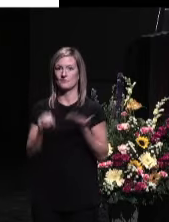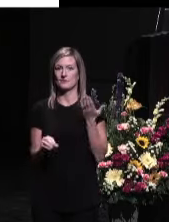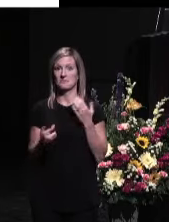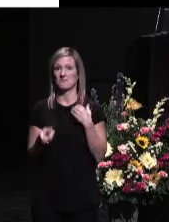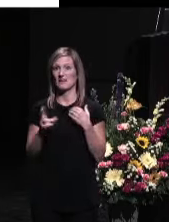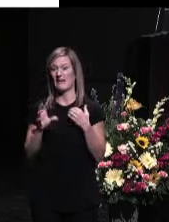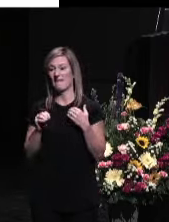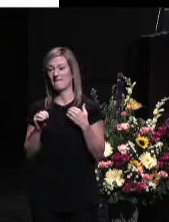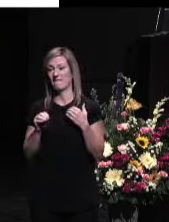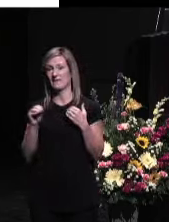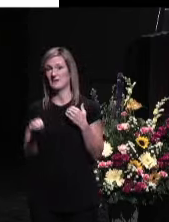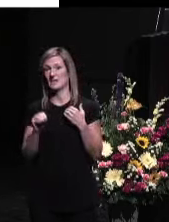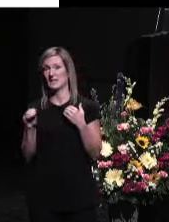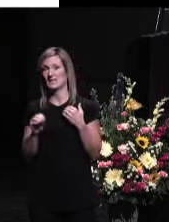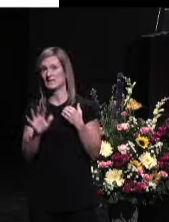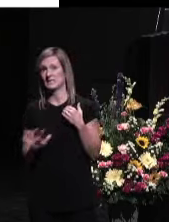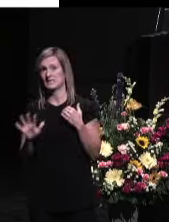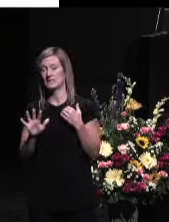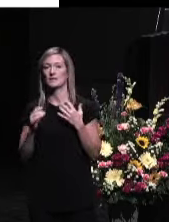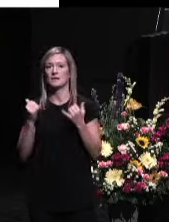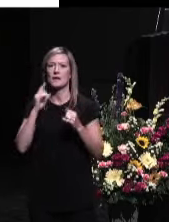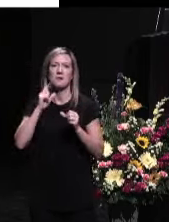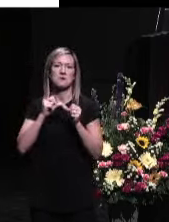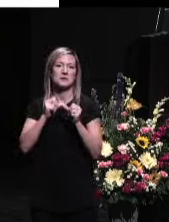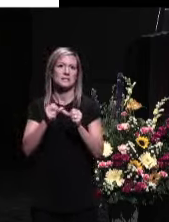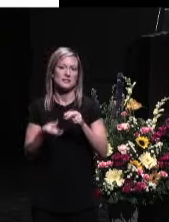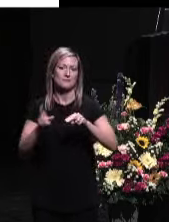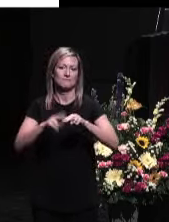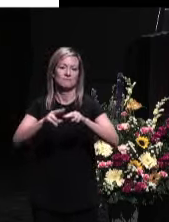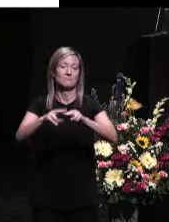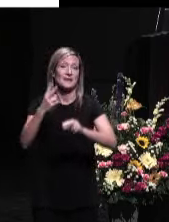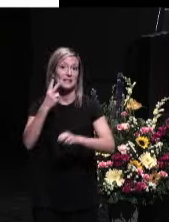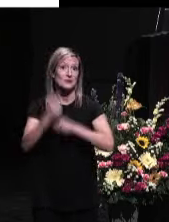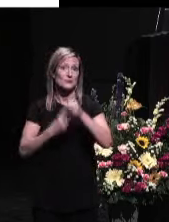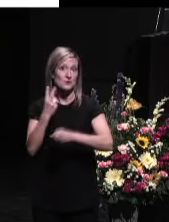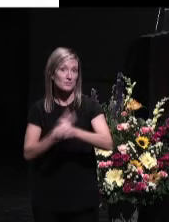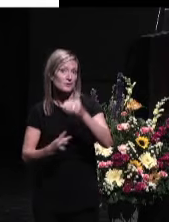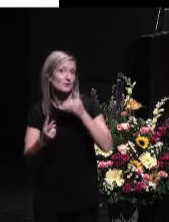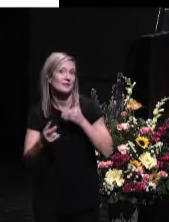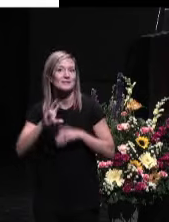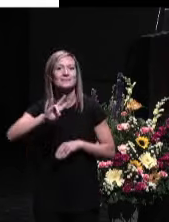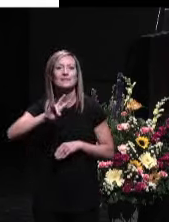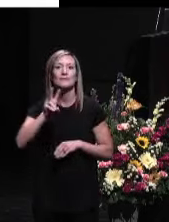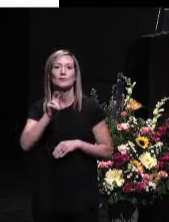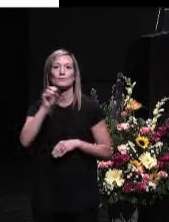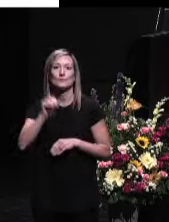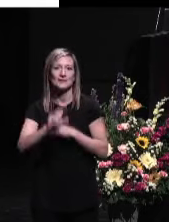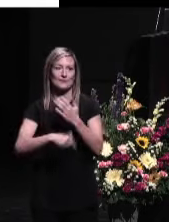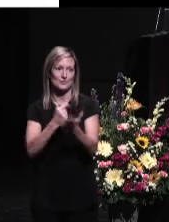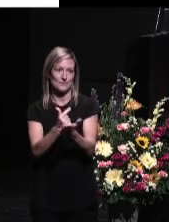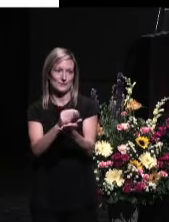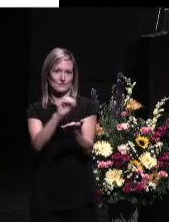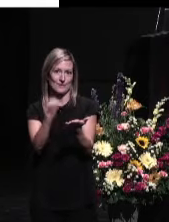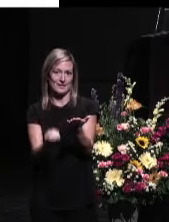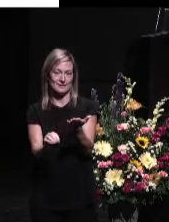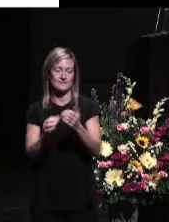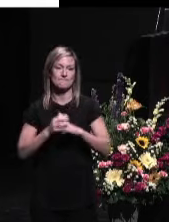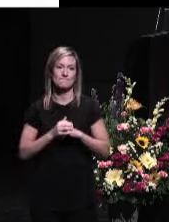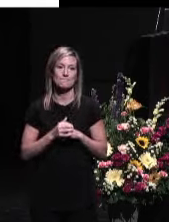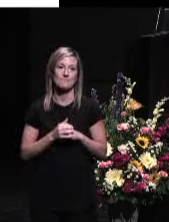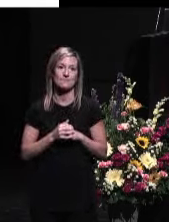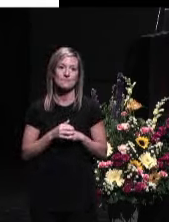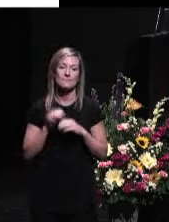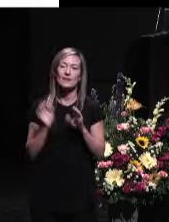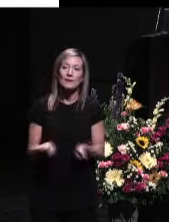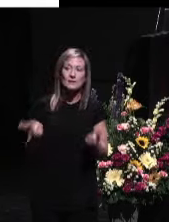need to continue that. And our two-year projection from now is actually 72% graduation. This is important, but